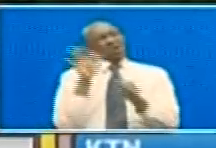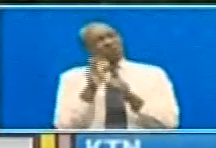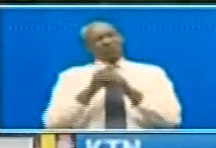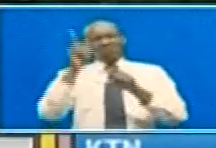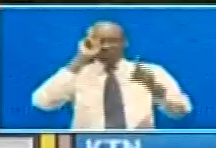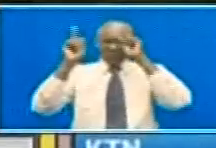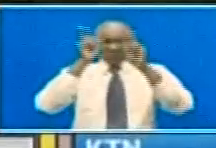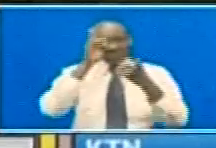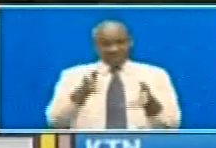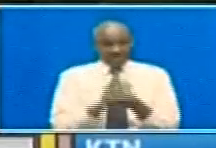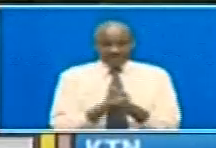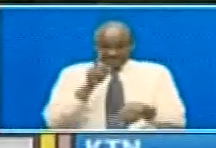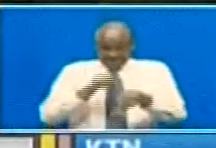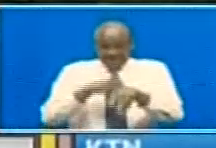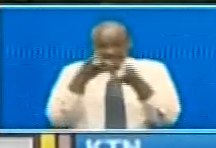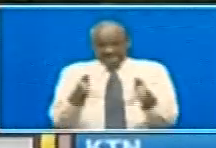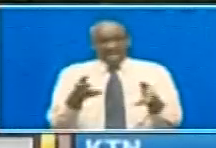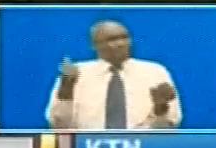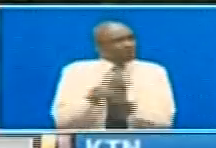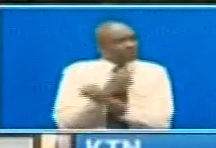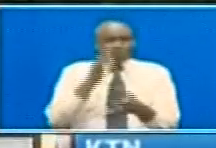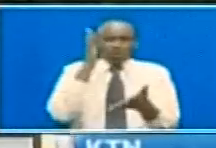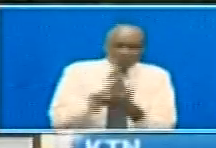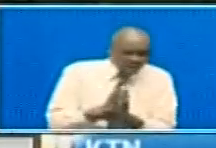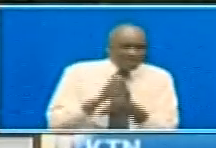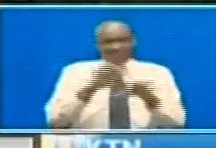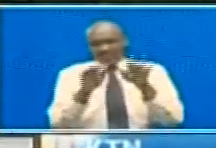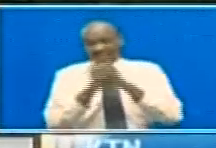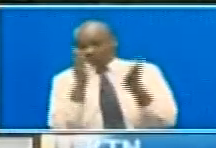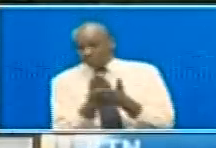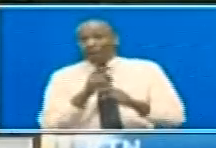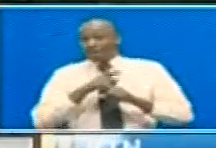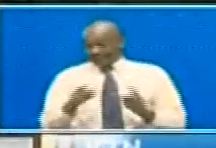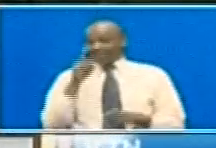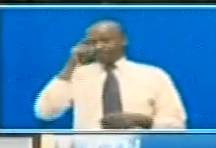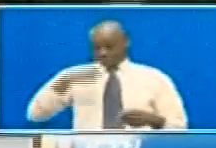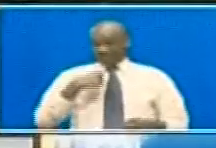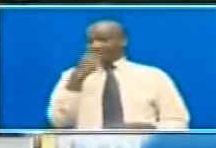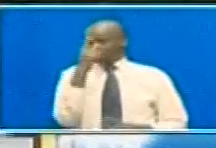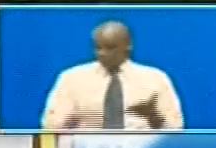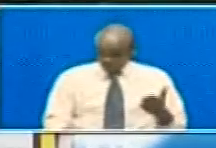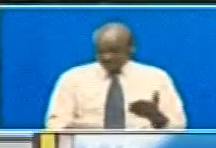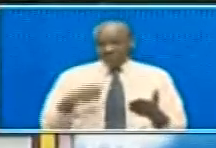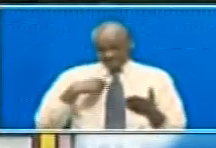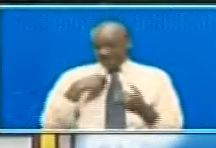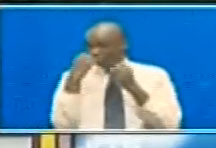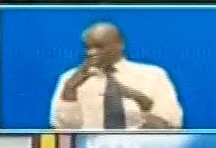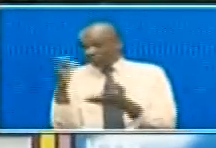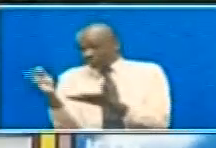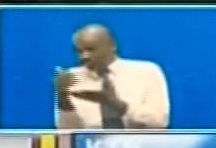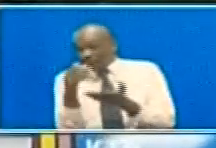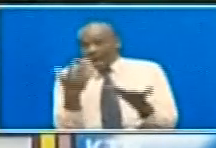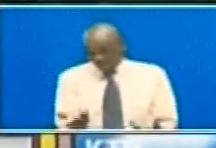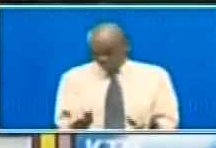going on. And at this point, we cannot confirm everything, but a number of things that I can tell you that I've managed to gather from this particular